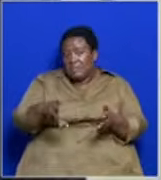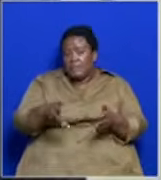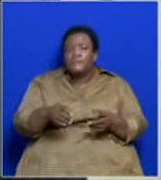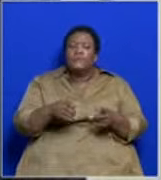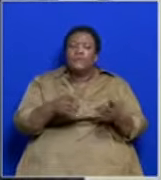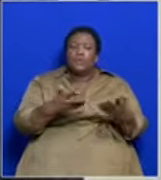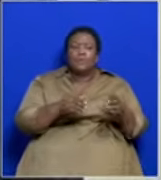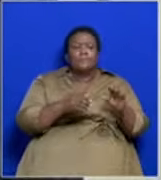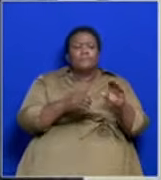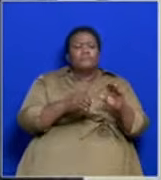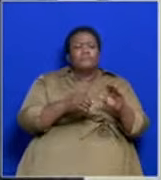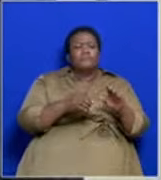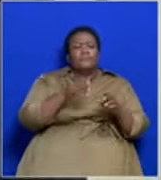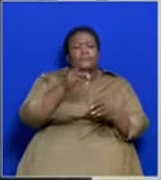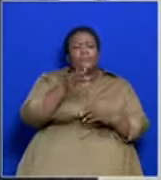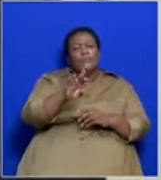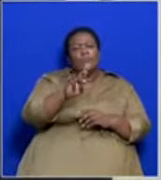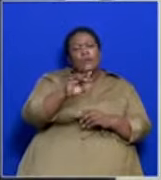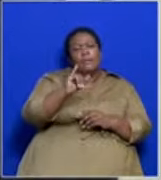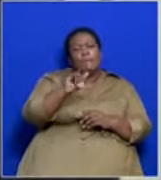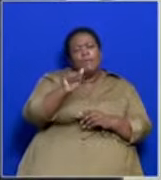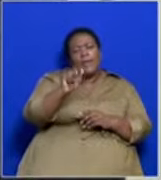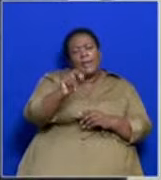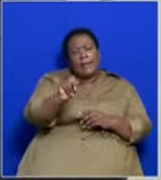go to offload the load,